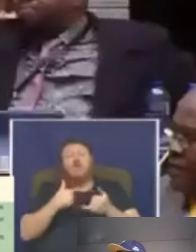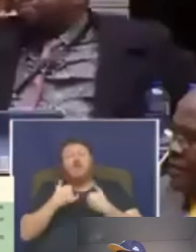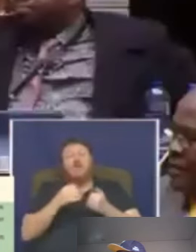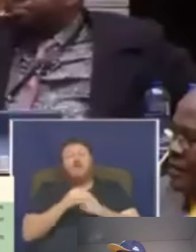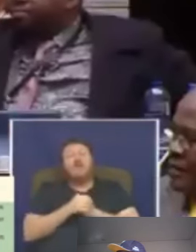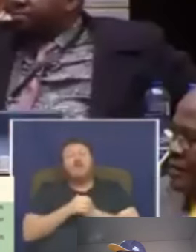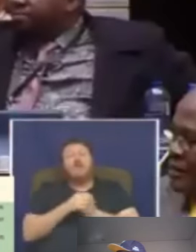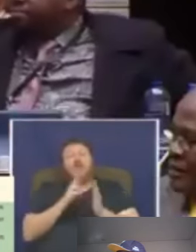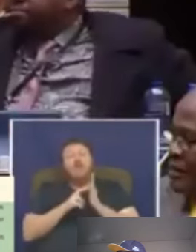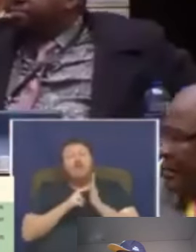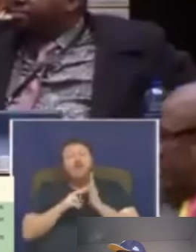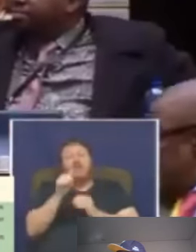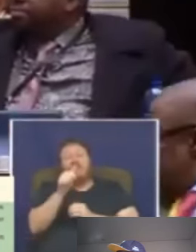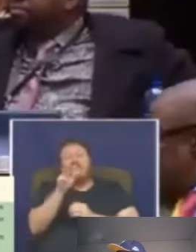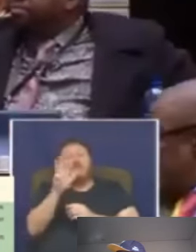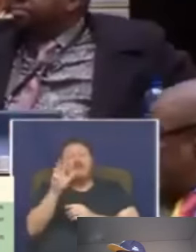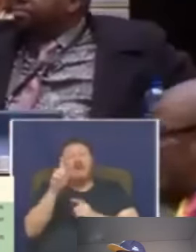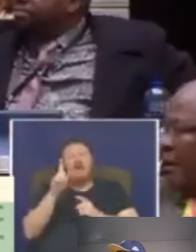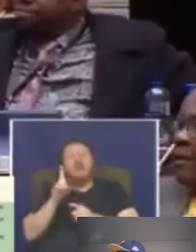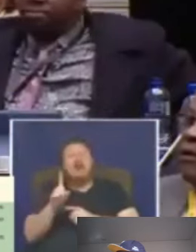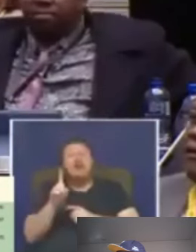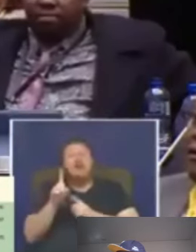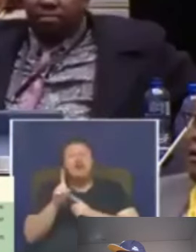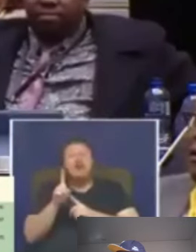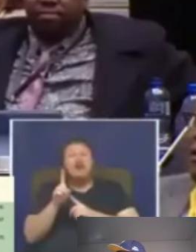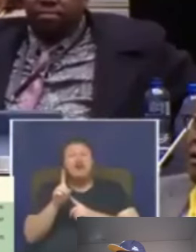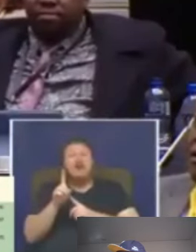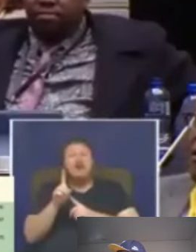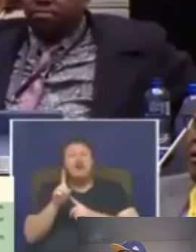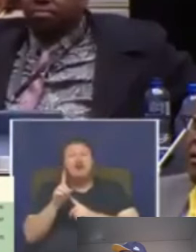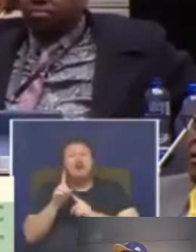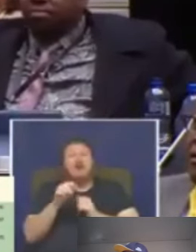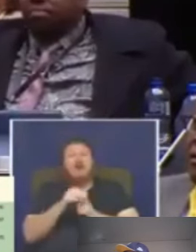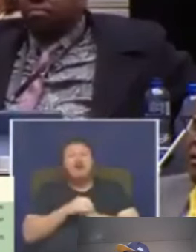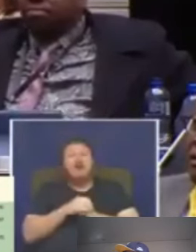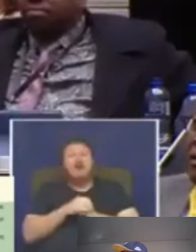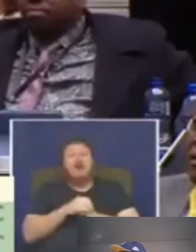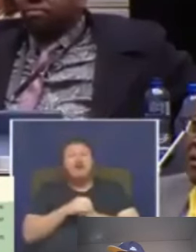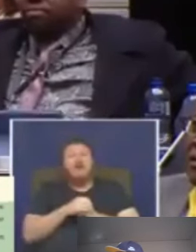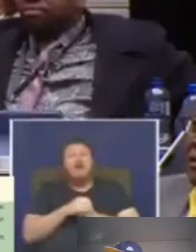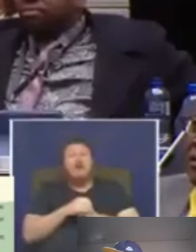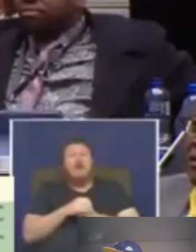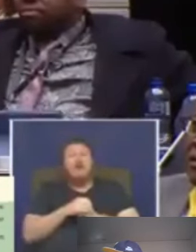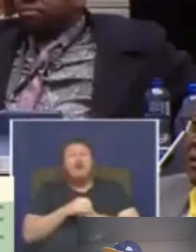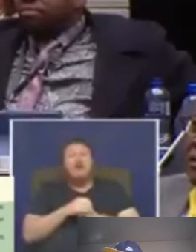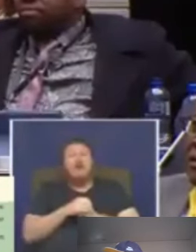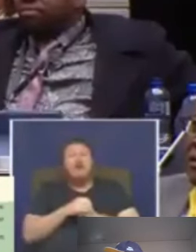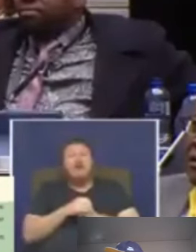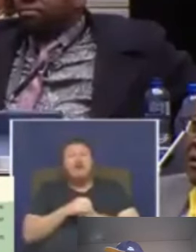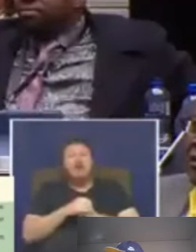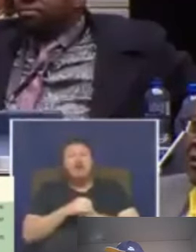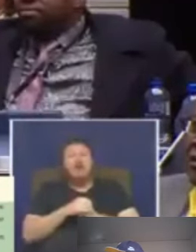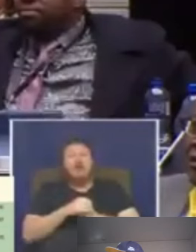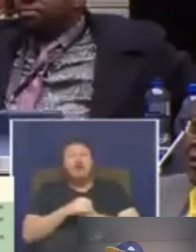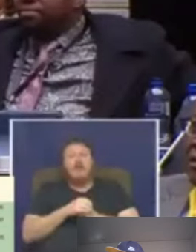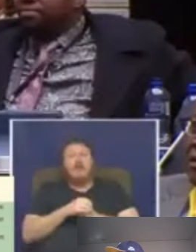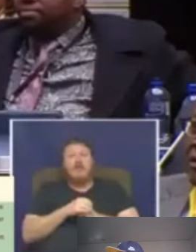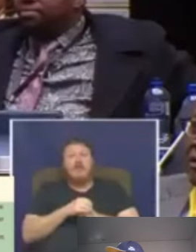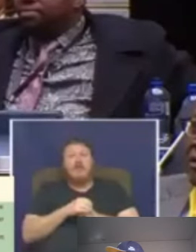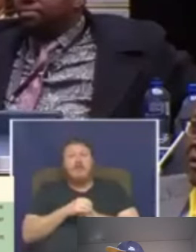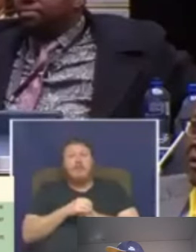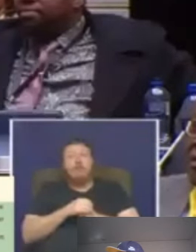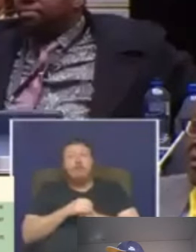I rise in terms of Rule 69D. It's headed gross disorderly conduct on the part of the